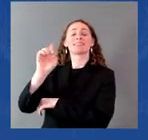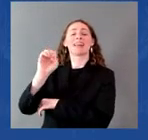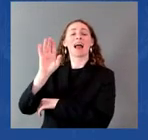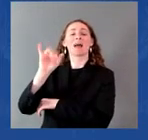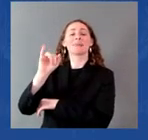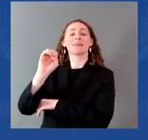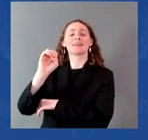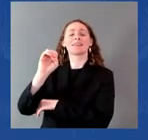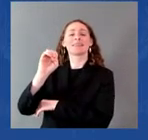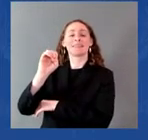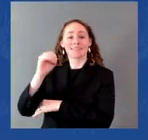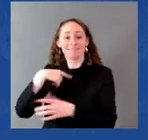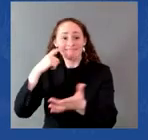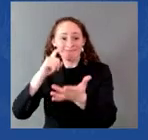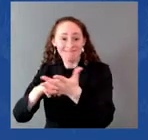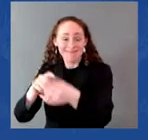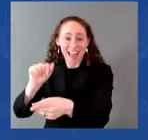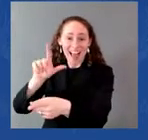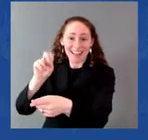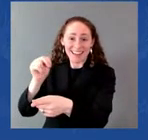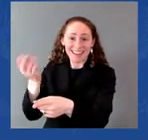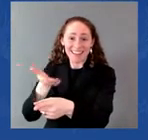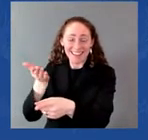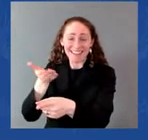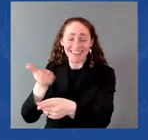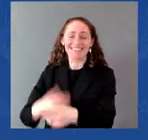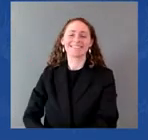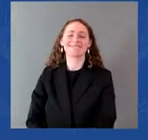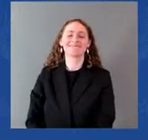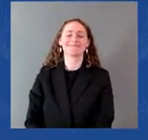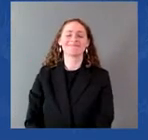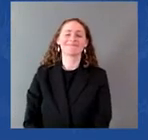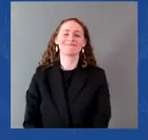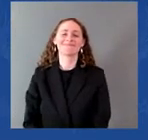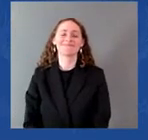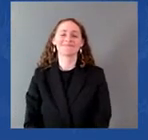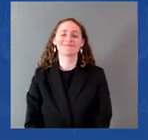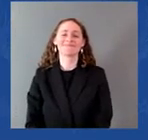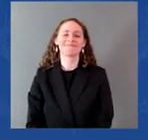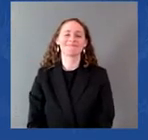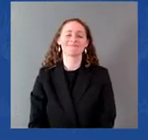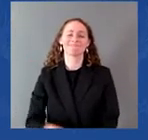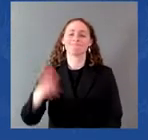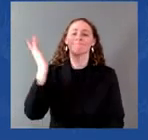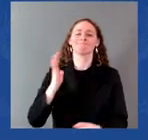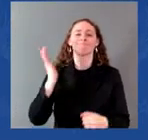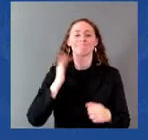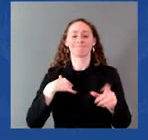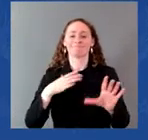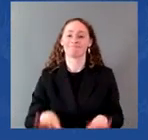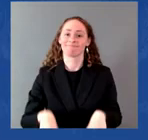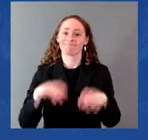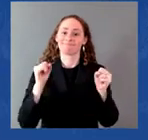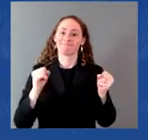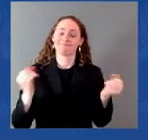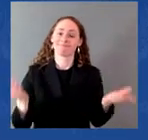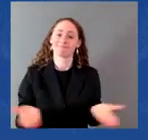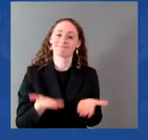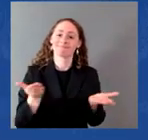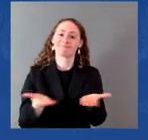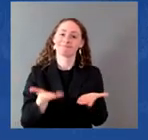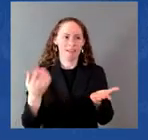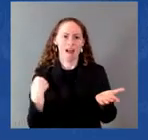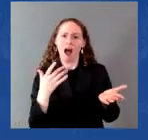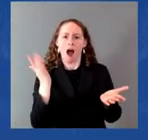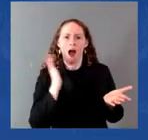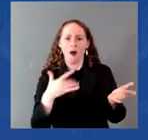fans. And we did so as President and First Lady, recognizing how it touches and reveals the soul of America. I mean, you